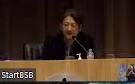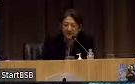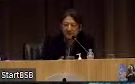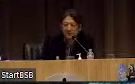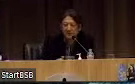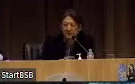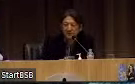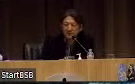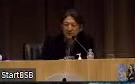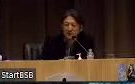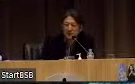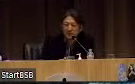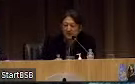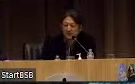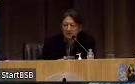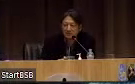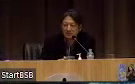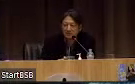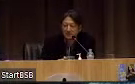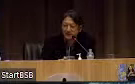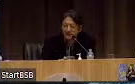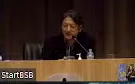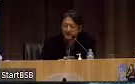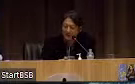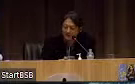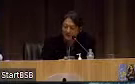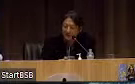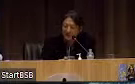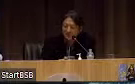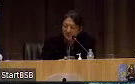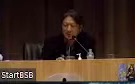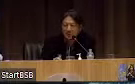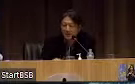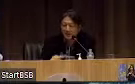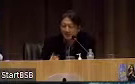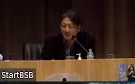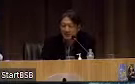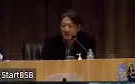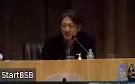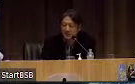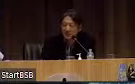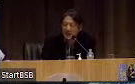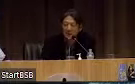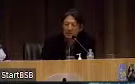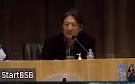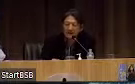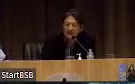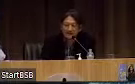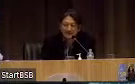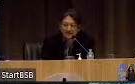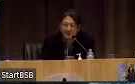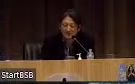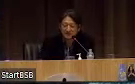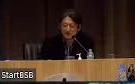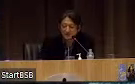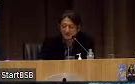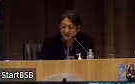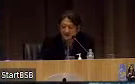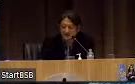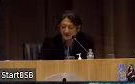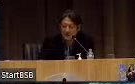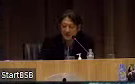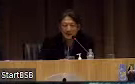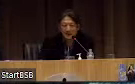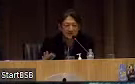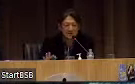can align all the digital process with the analogical process we have, how to reach this